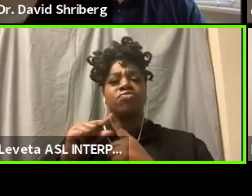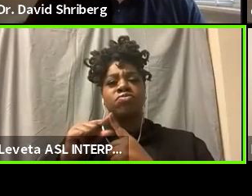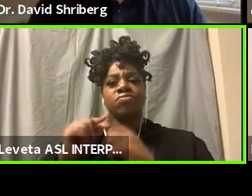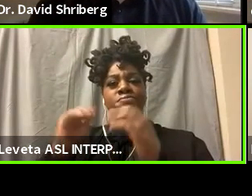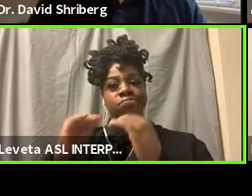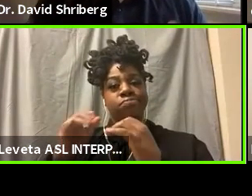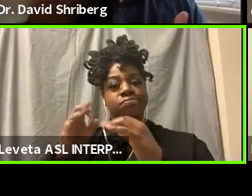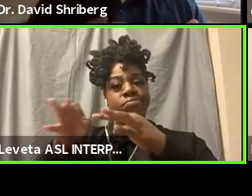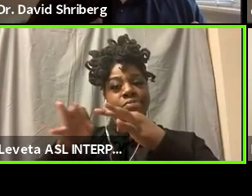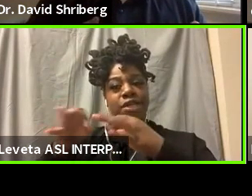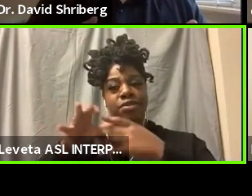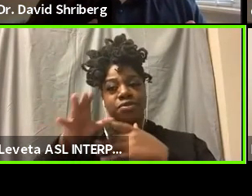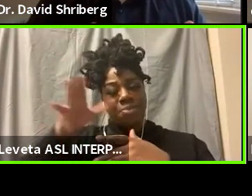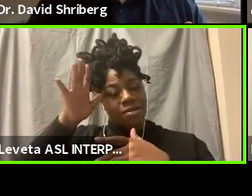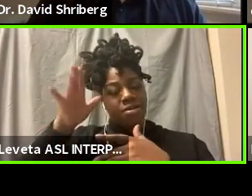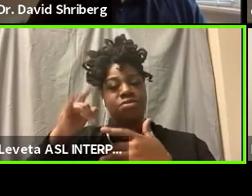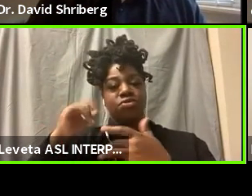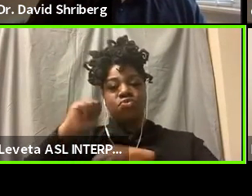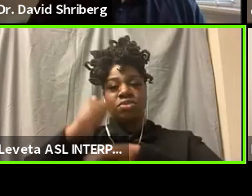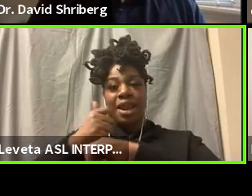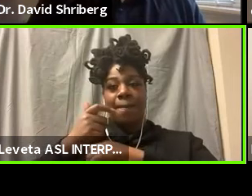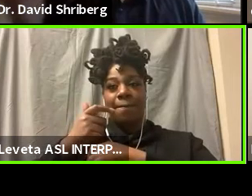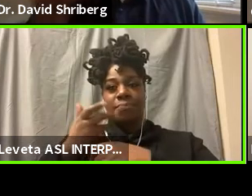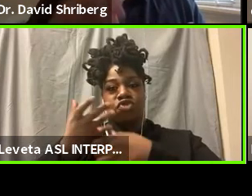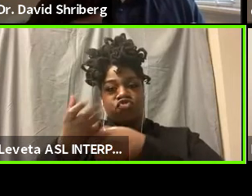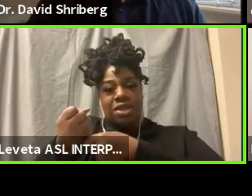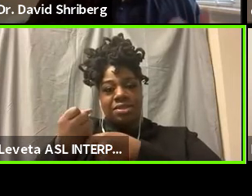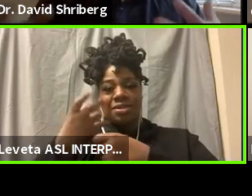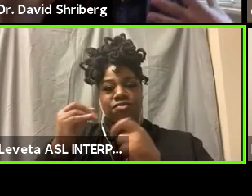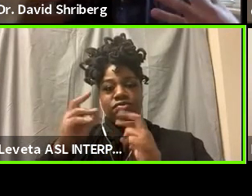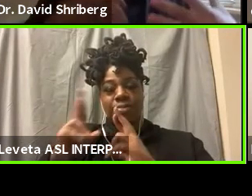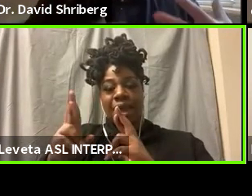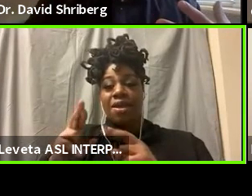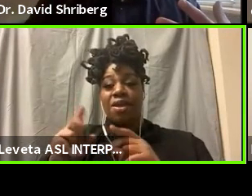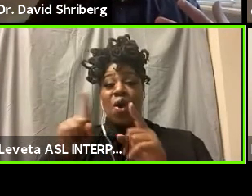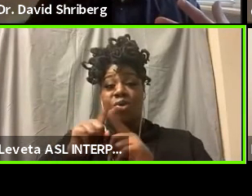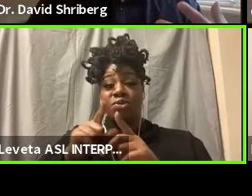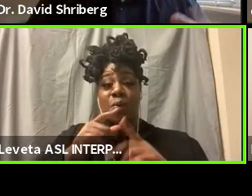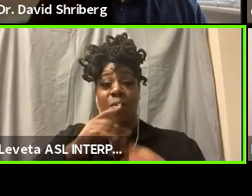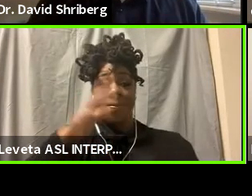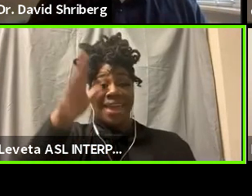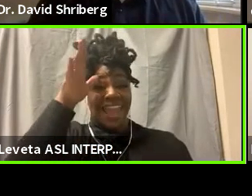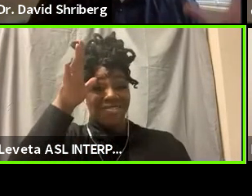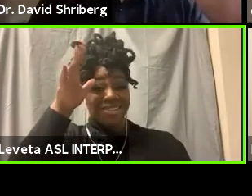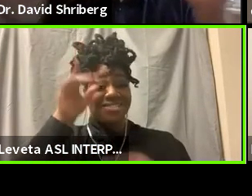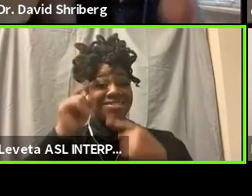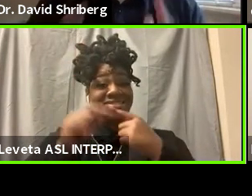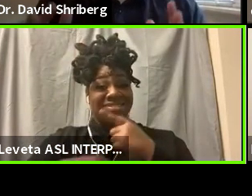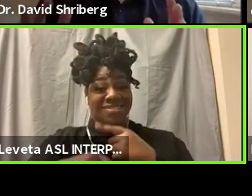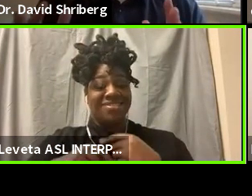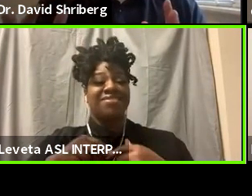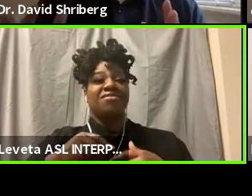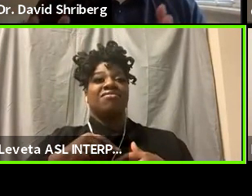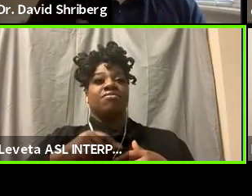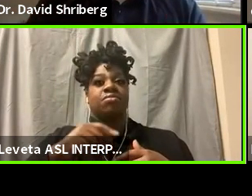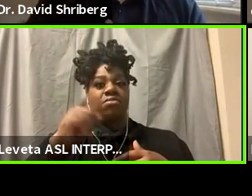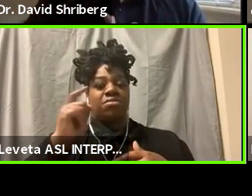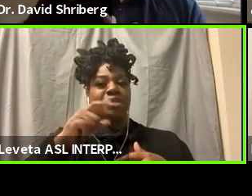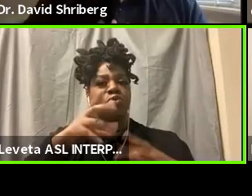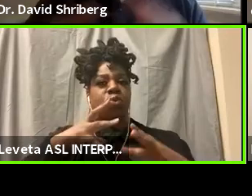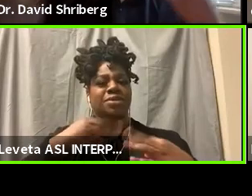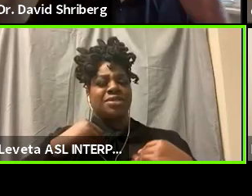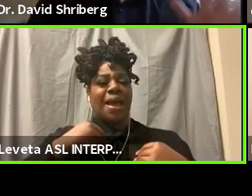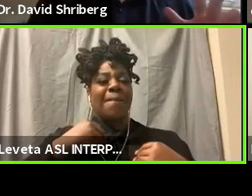respect, but also from the parent side to come in with the attitude is, okay, there are things that I know about my